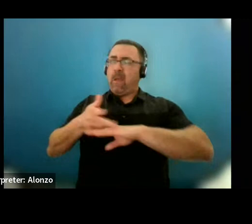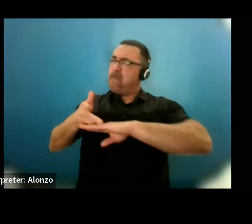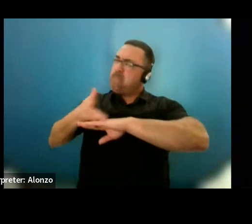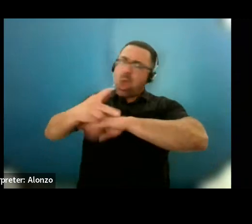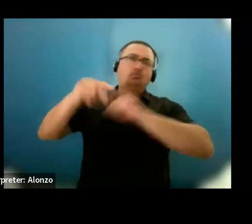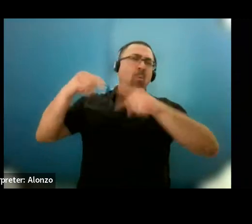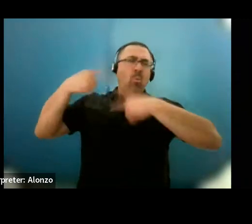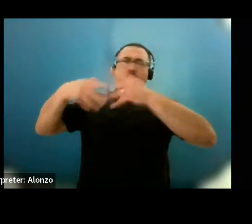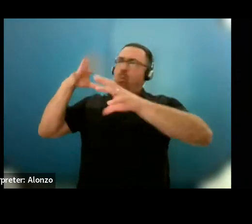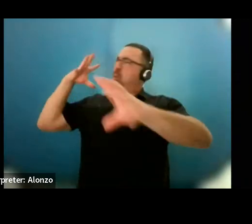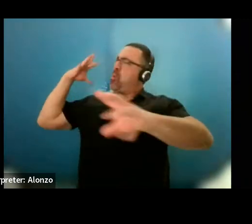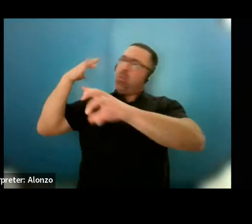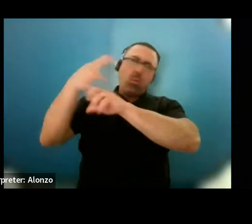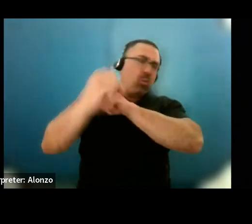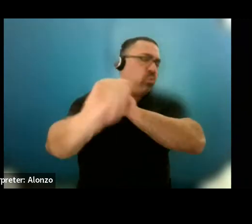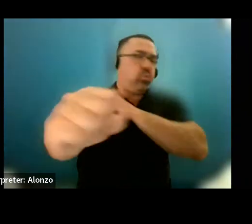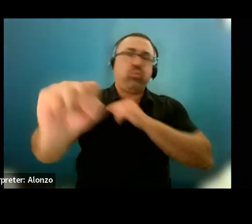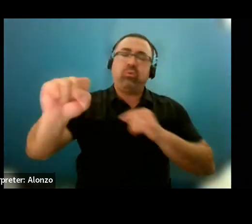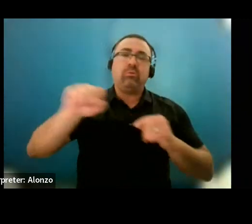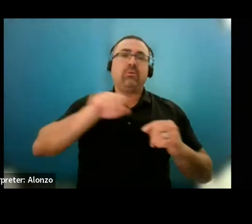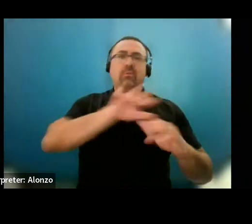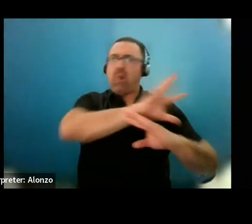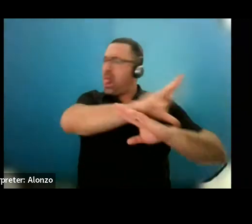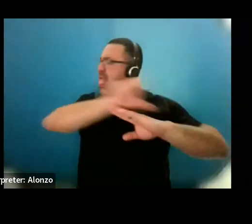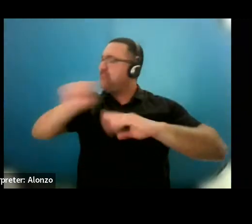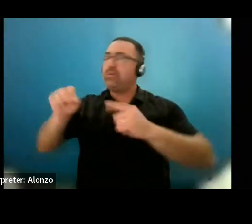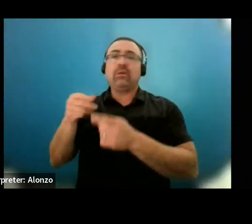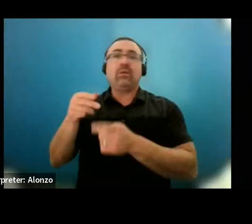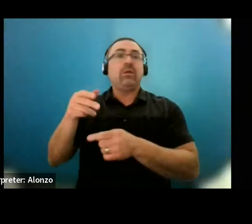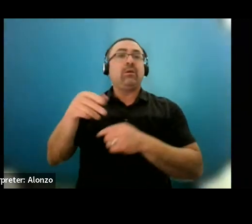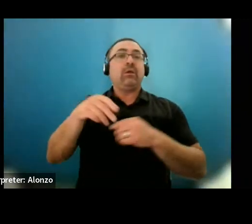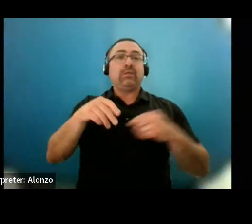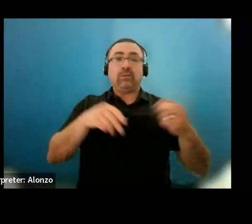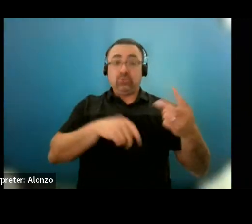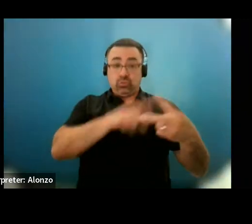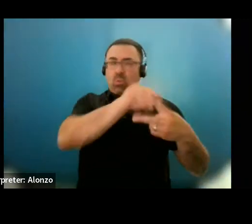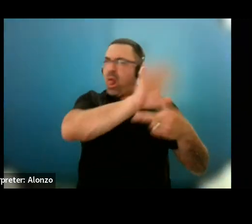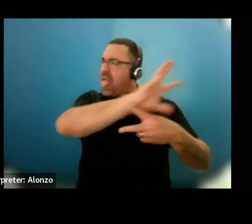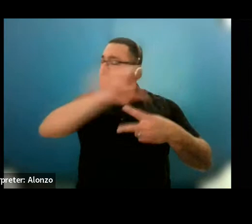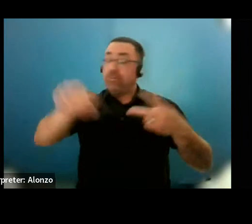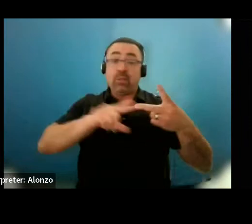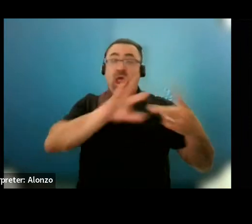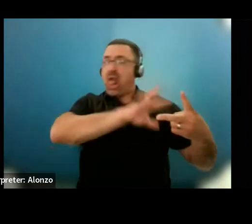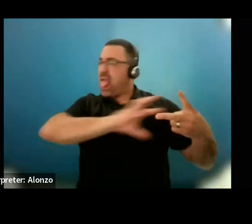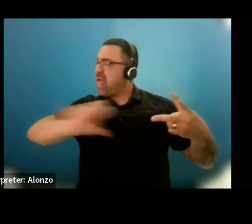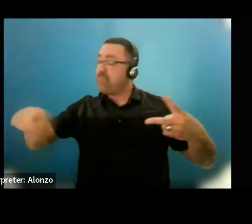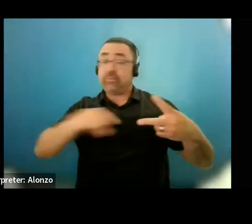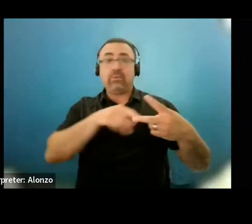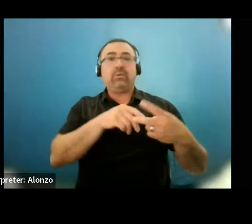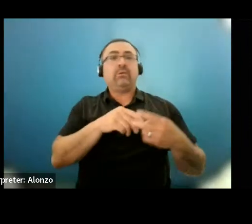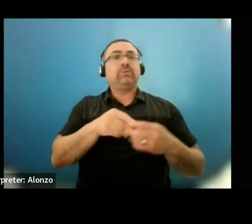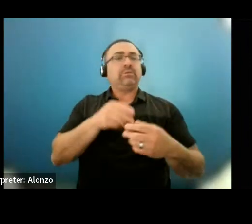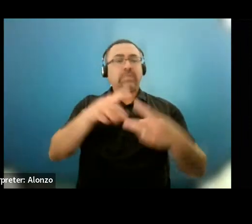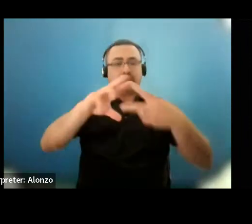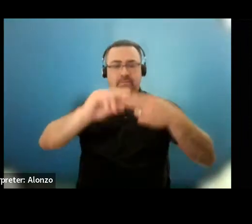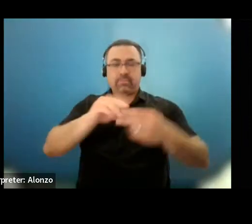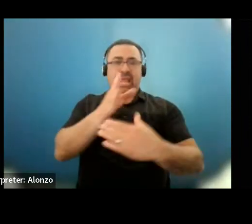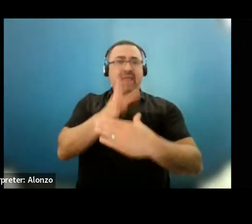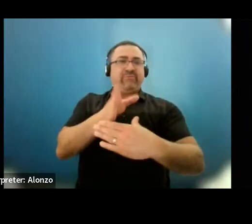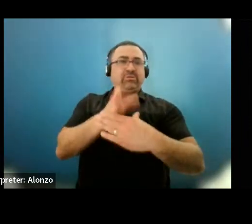blasted down and back, because you have to do 2 runs, then you do the average. She beat the old record by